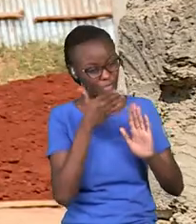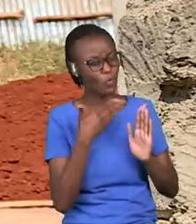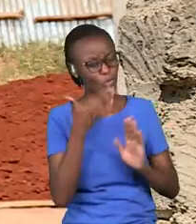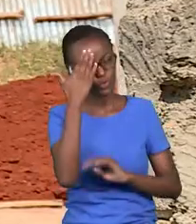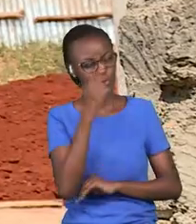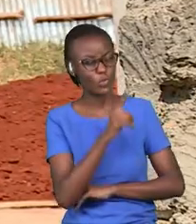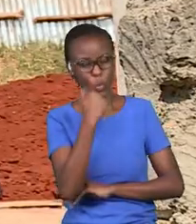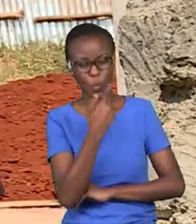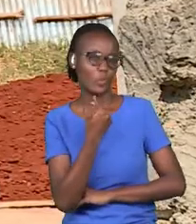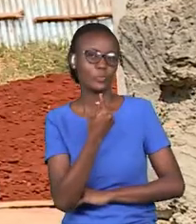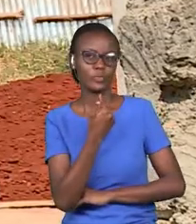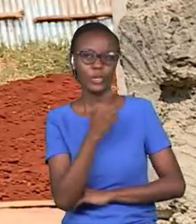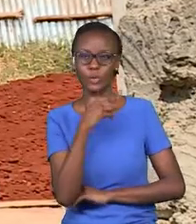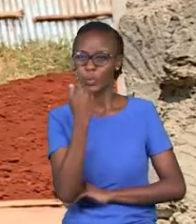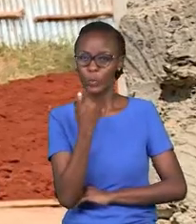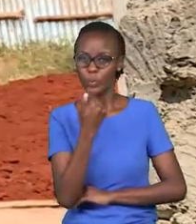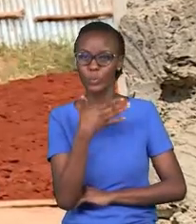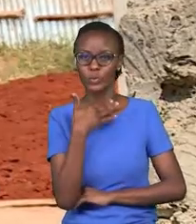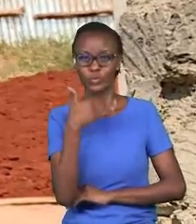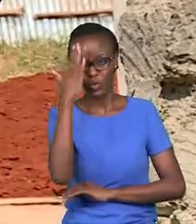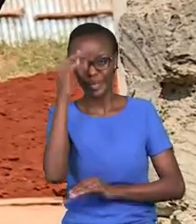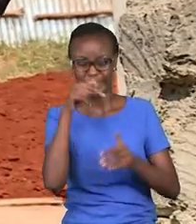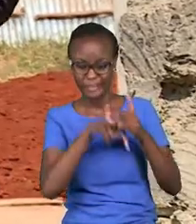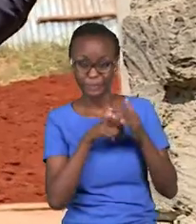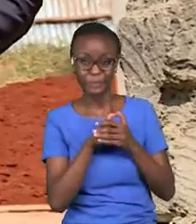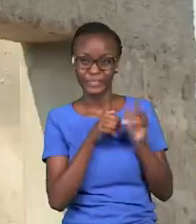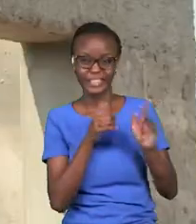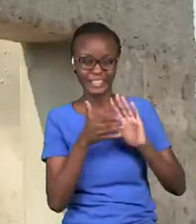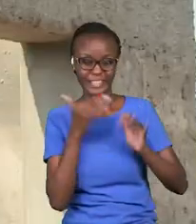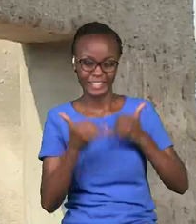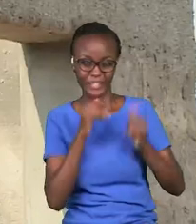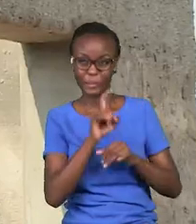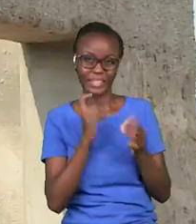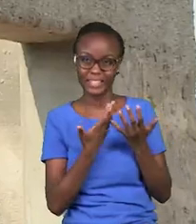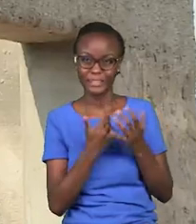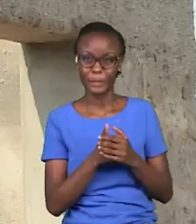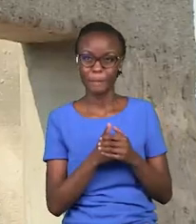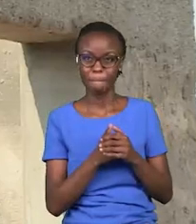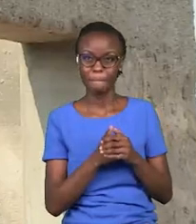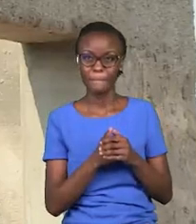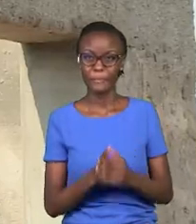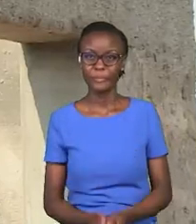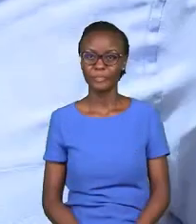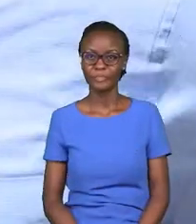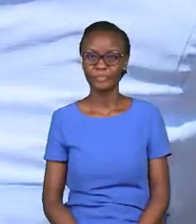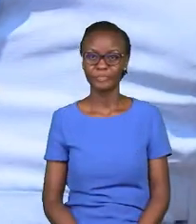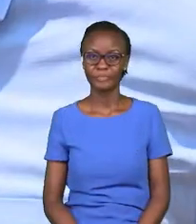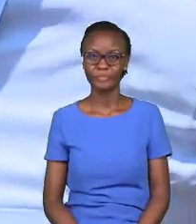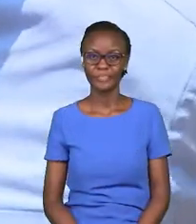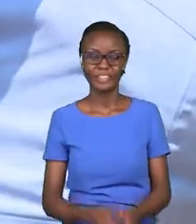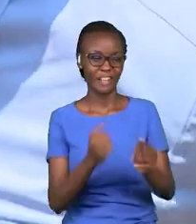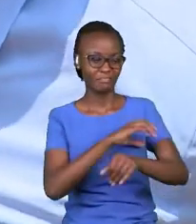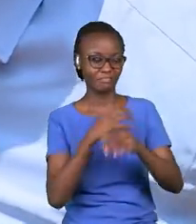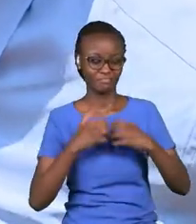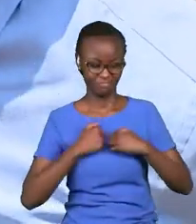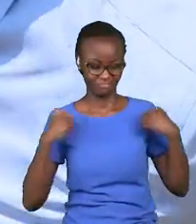Wilson a little bit in depth. This is a fun part. I think I should actually get rid of my coat. My producer Brad